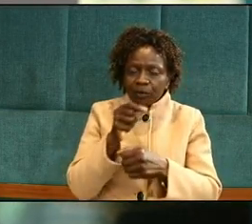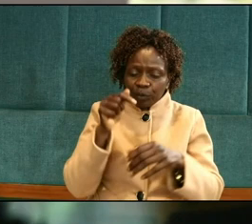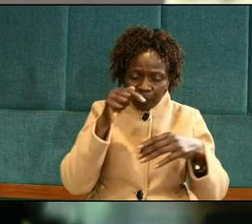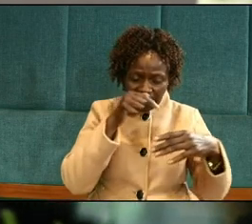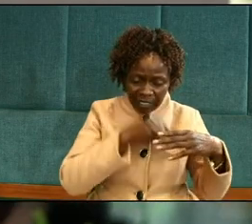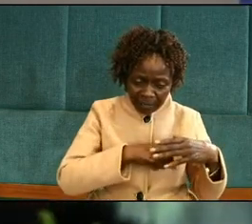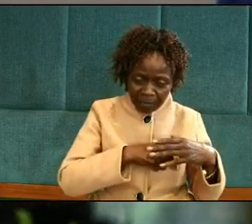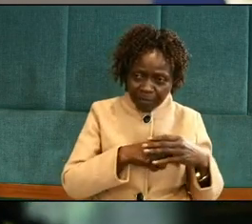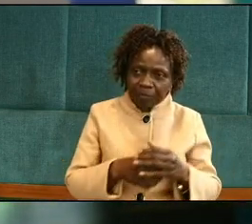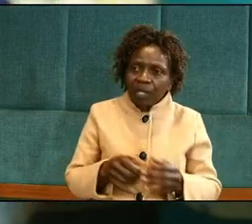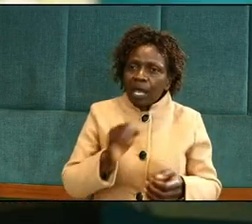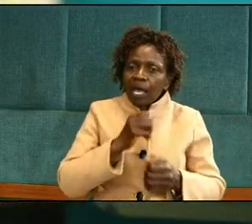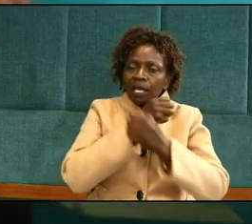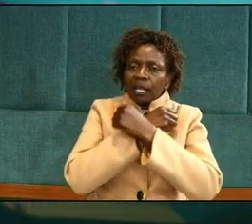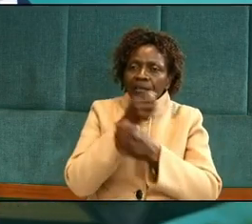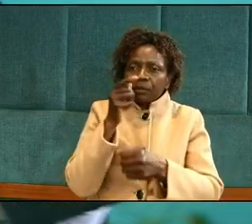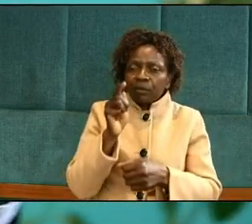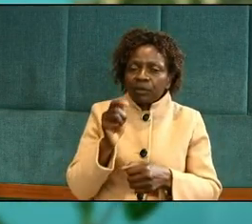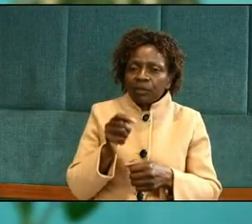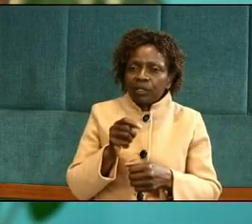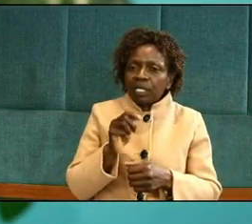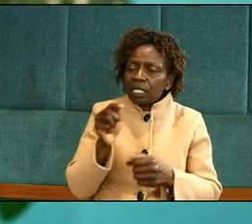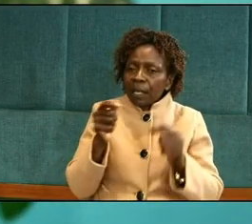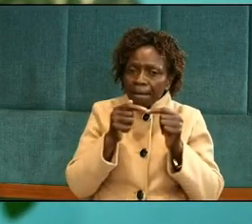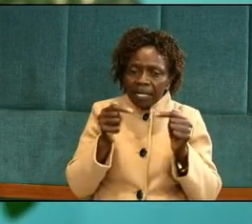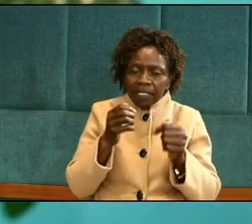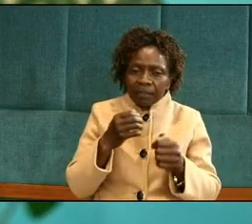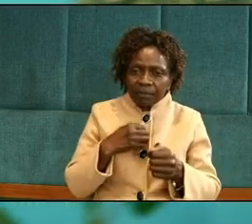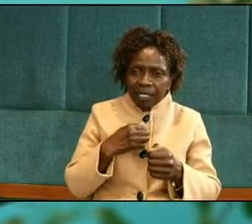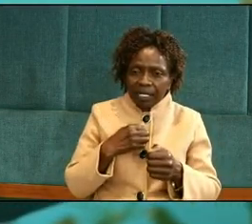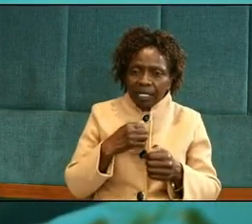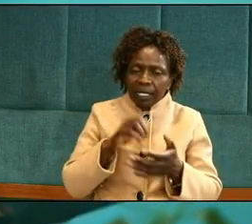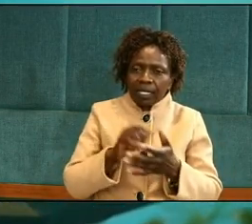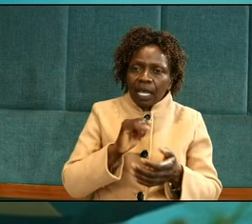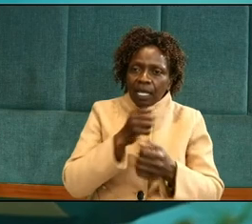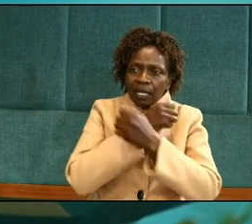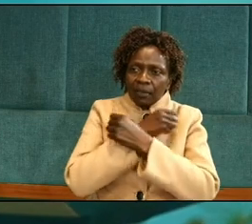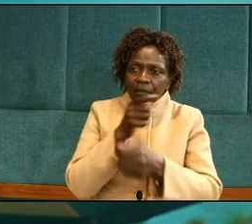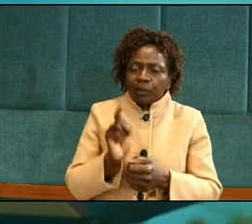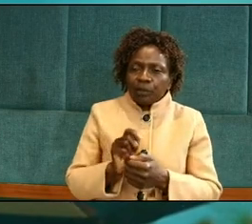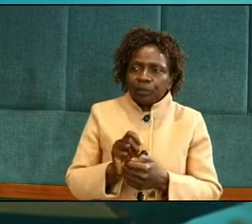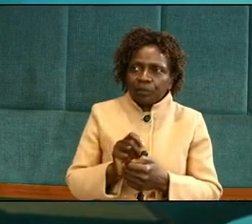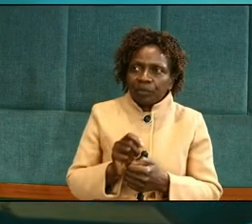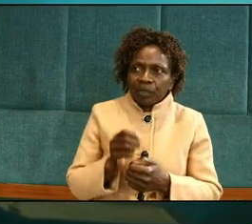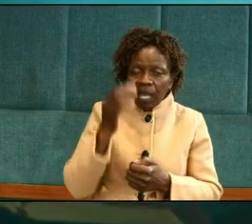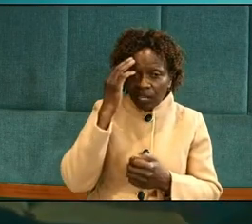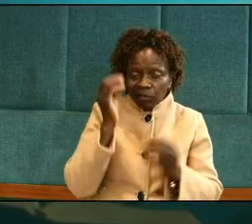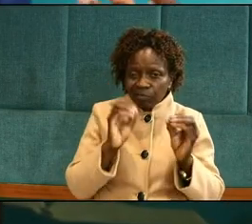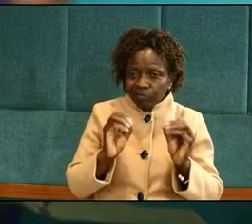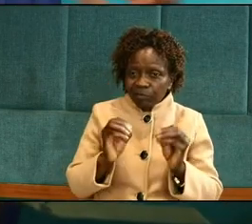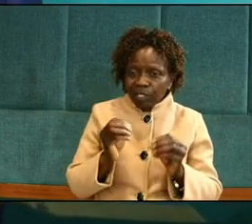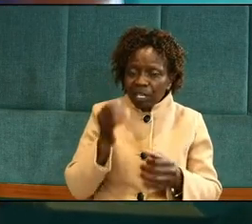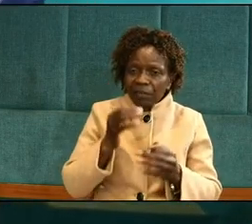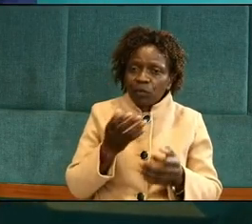and deeply. I love you that it pains me that I love you. I don't know whether you've had that kind of an experience